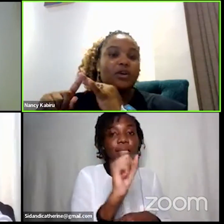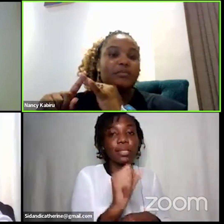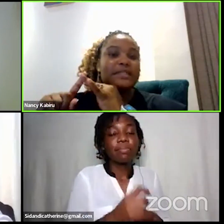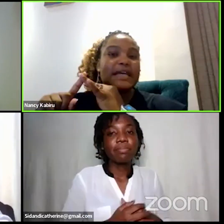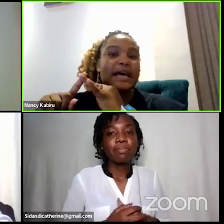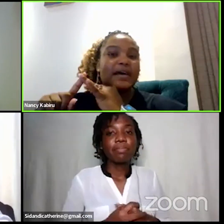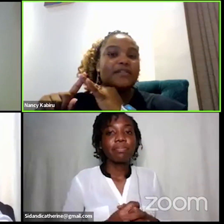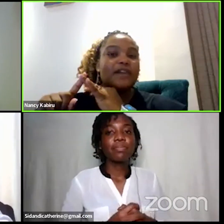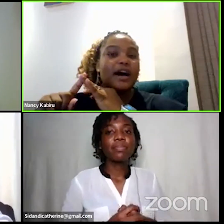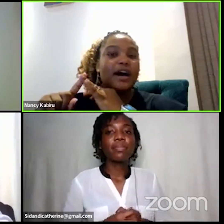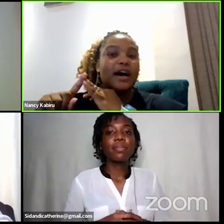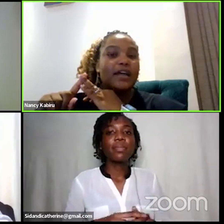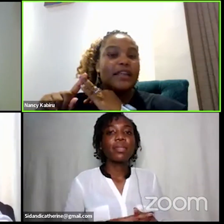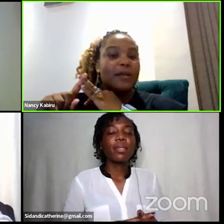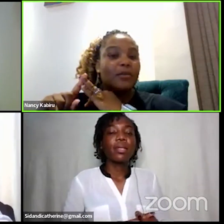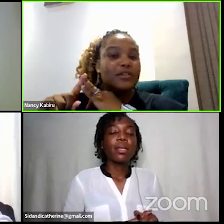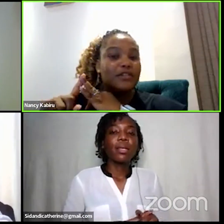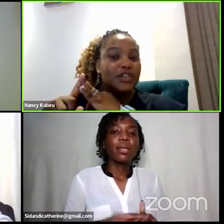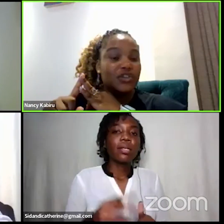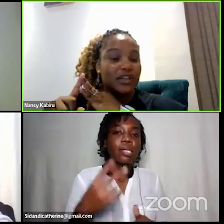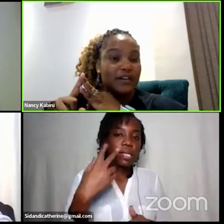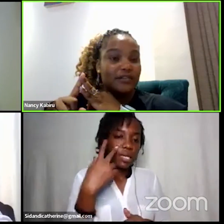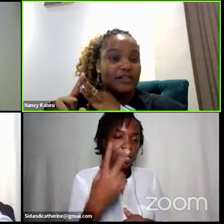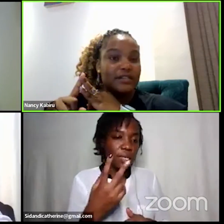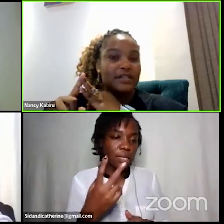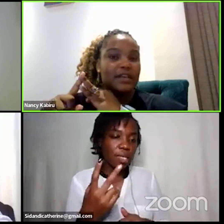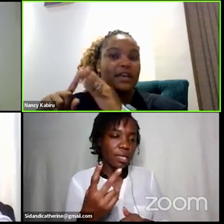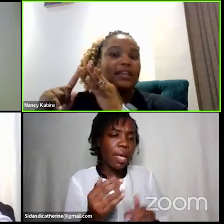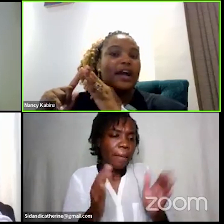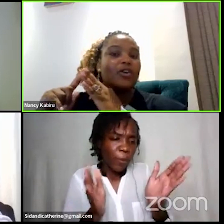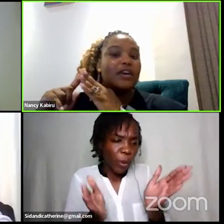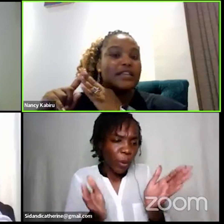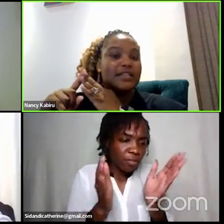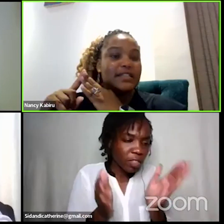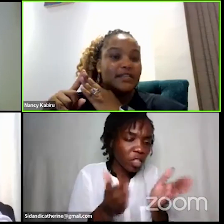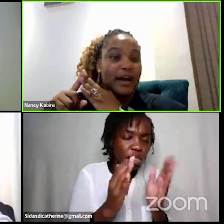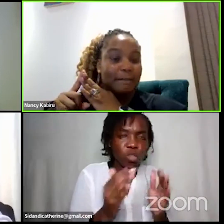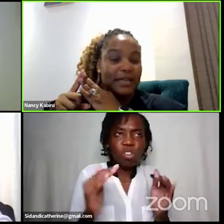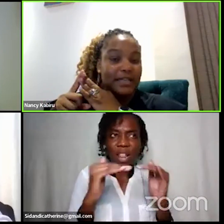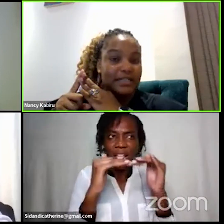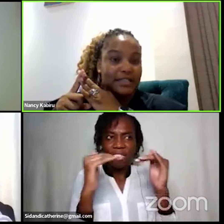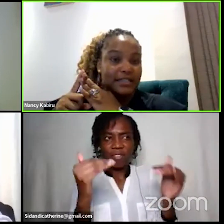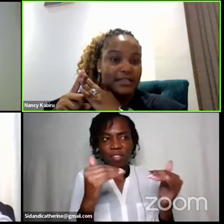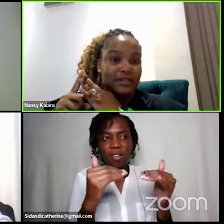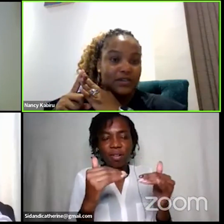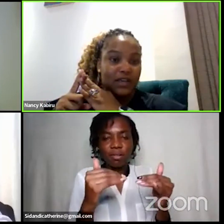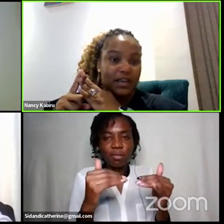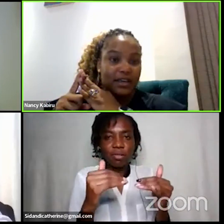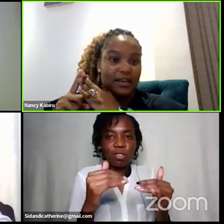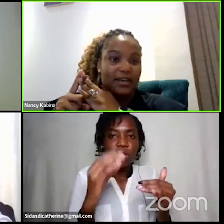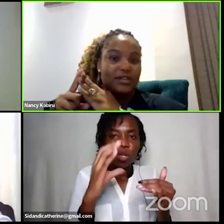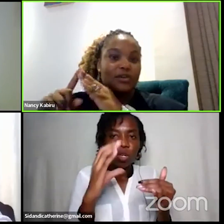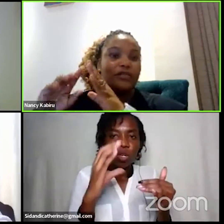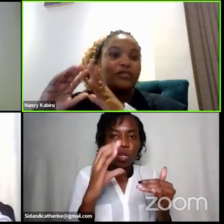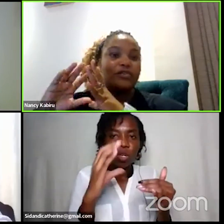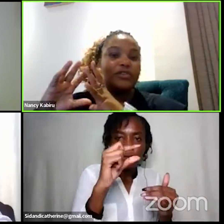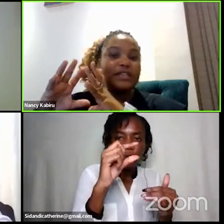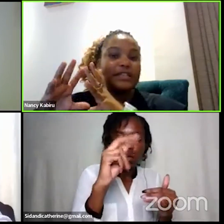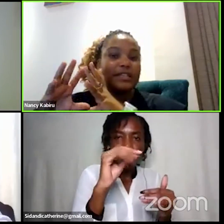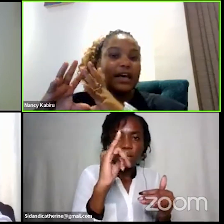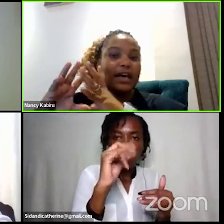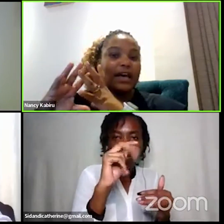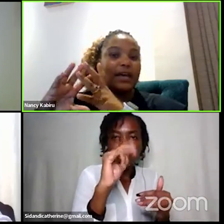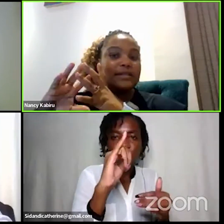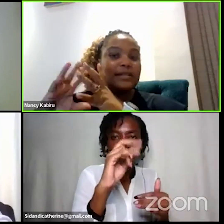You need to observe their motivation levels, their cognitive abilities, okay? So if